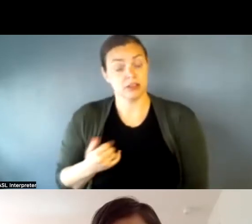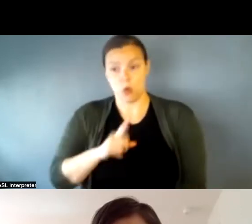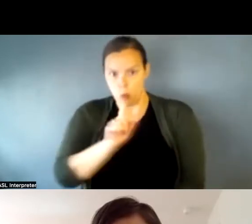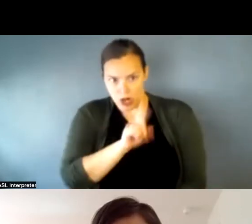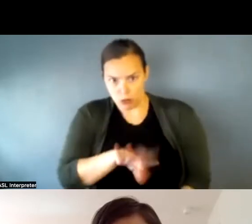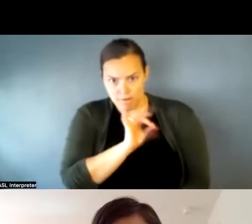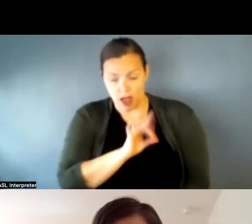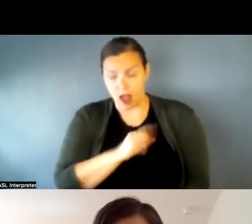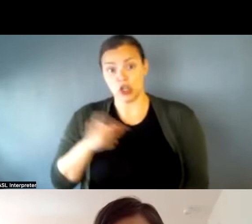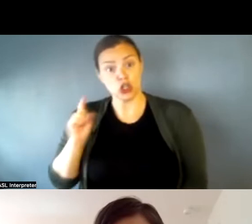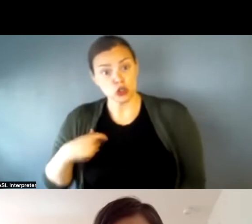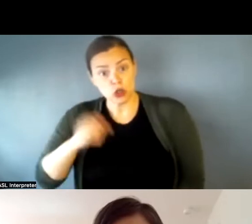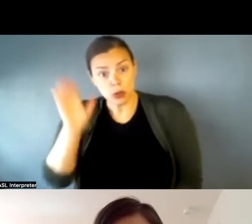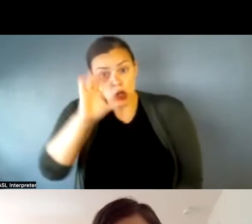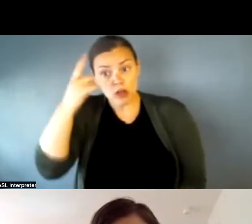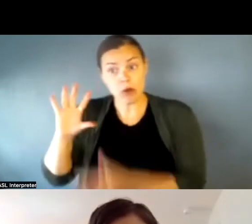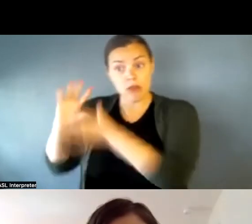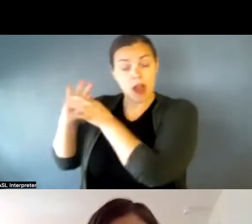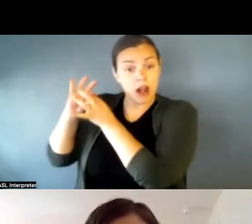guess is what I'm,